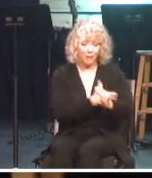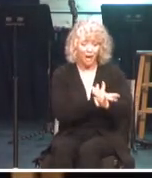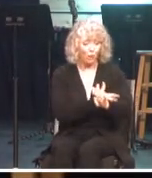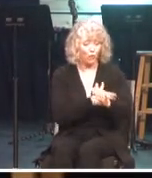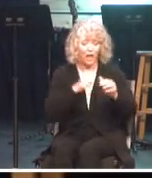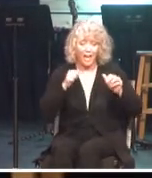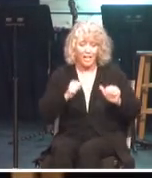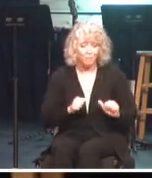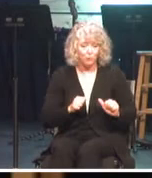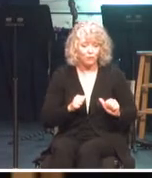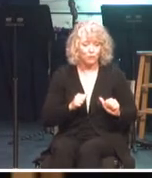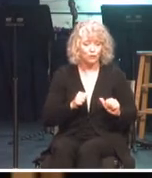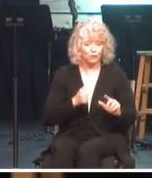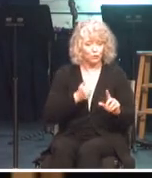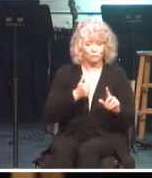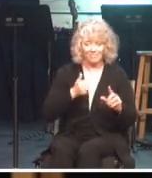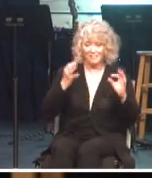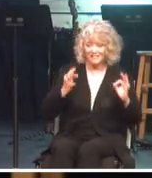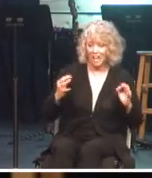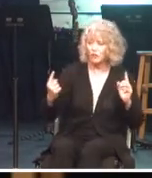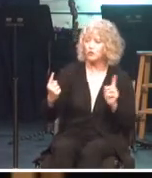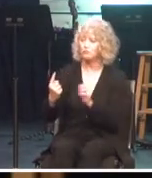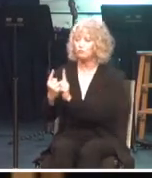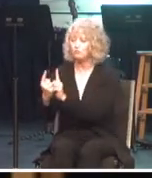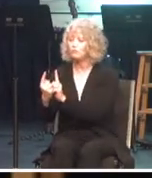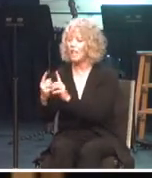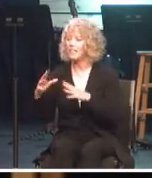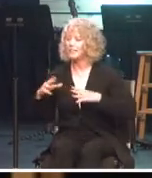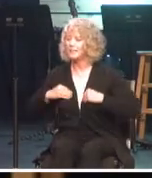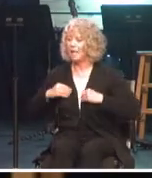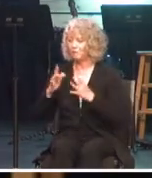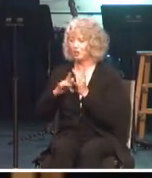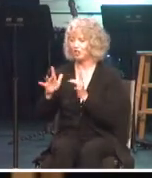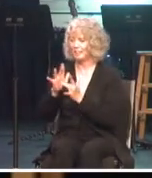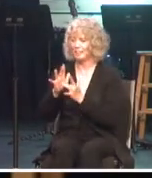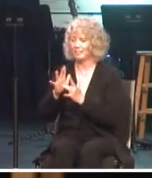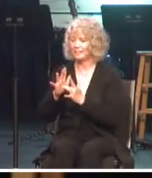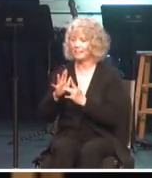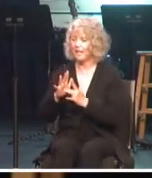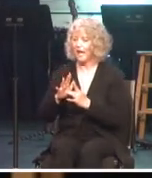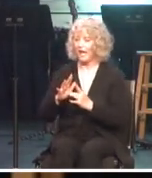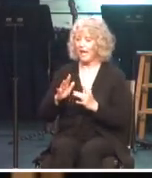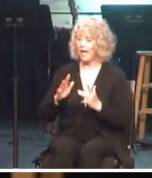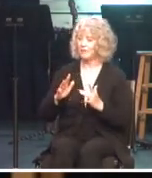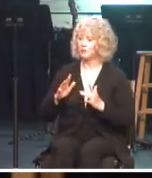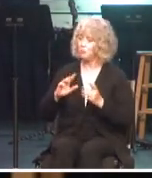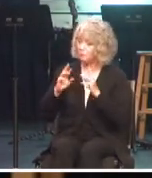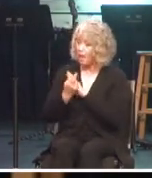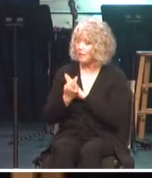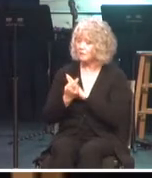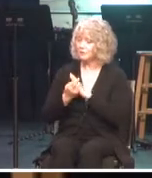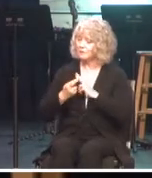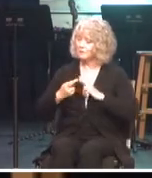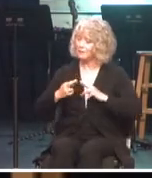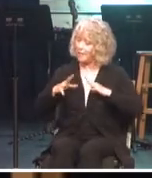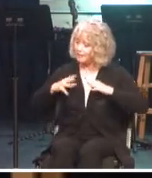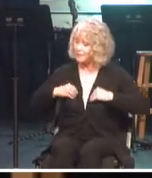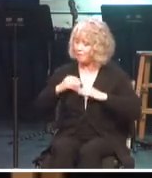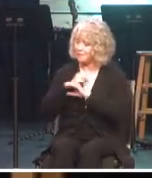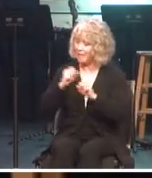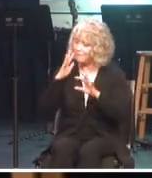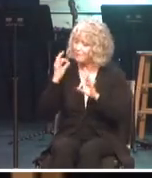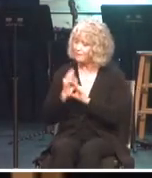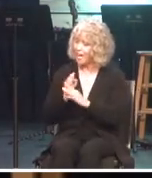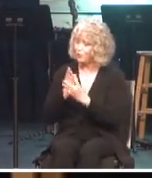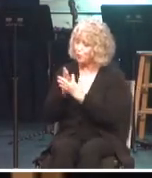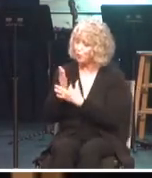to come to me, Jesus says. To turn in repentance from sin, to turn in saving faith to Christ. That is an impossible